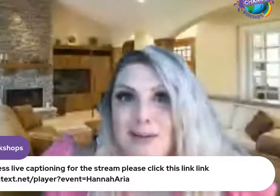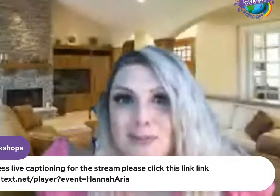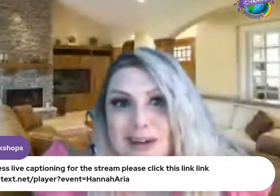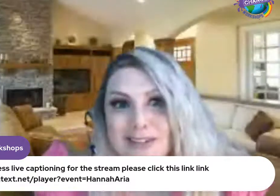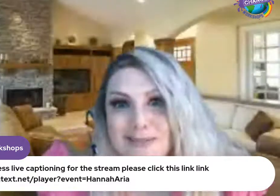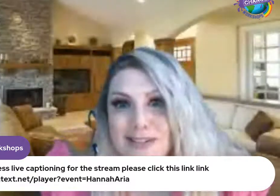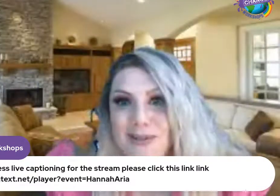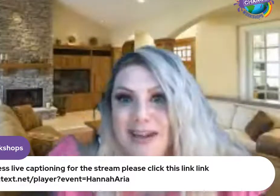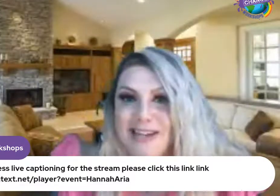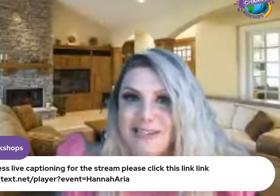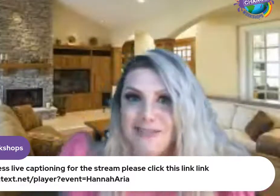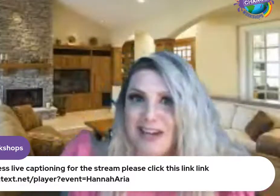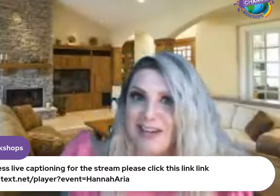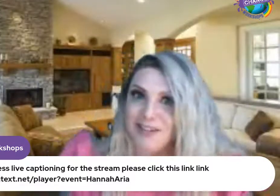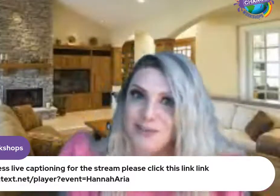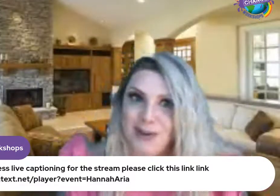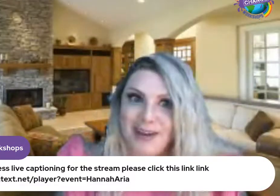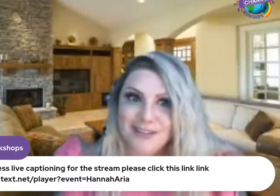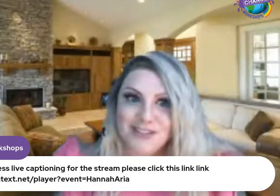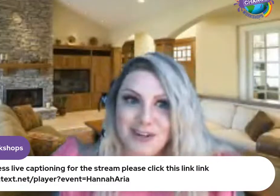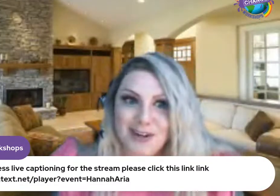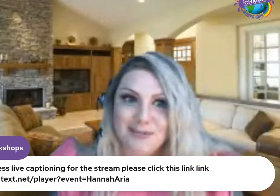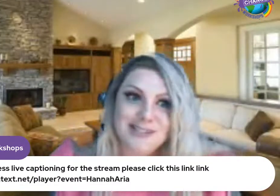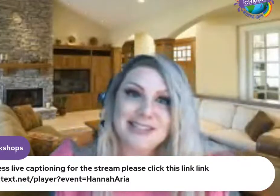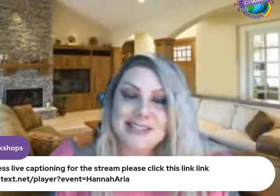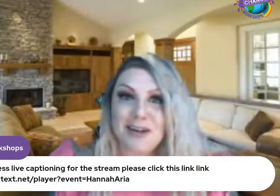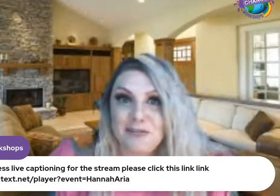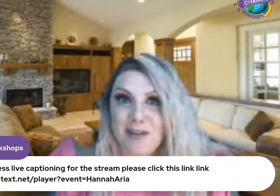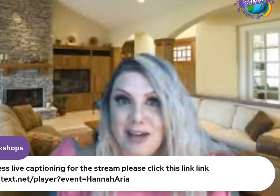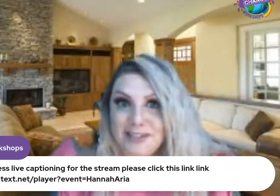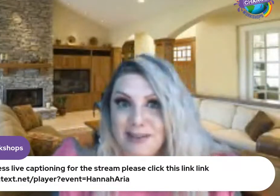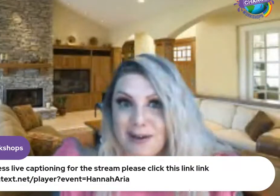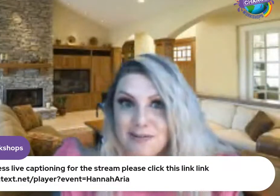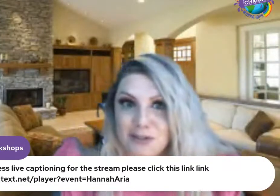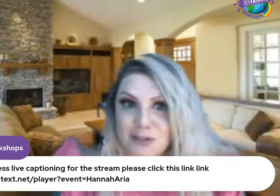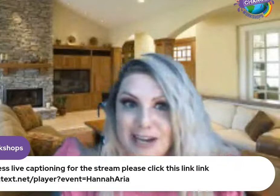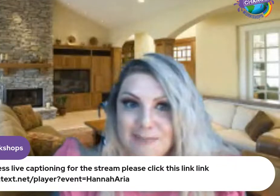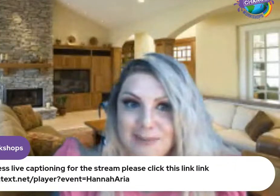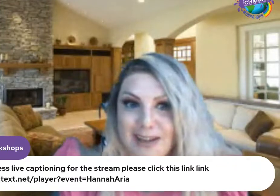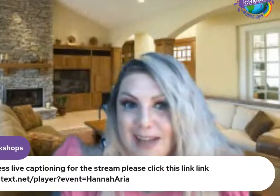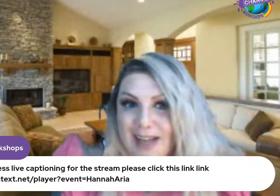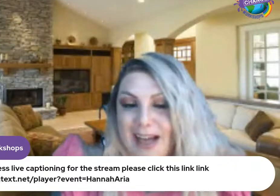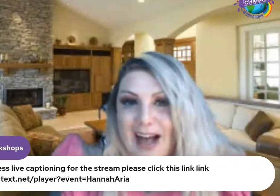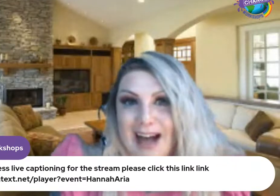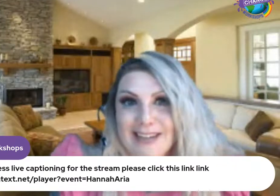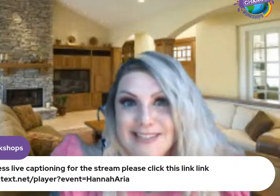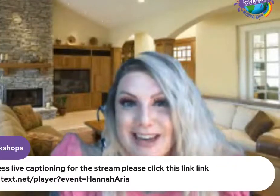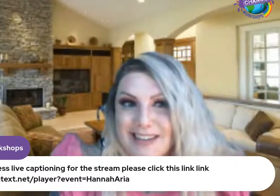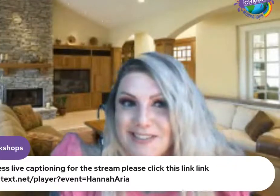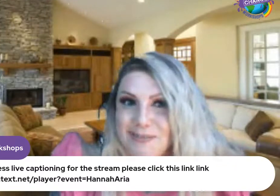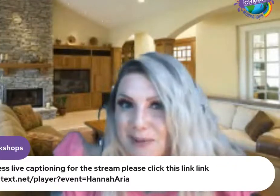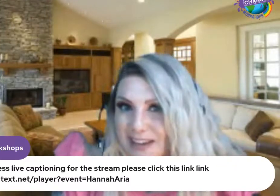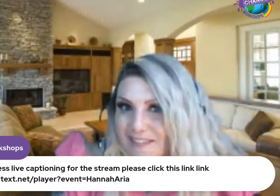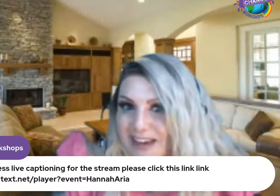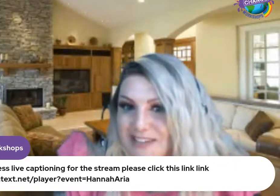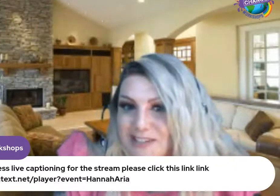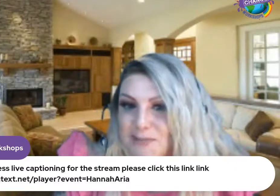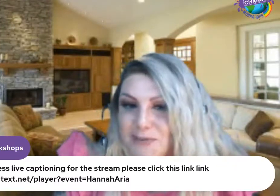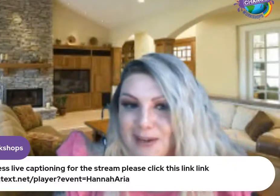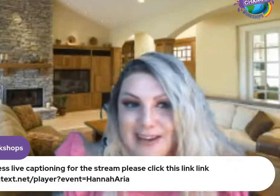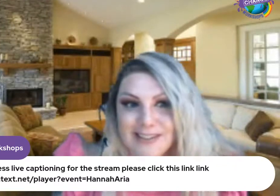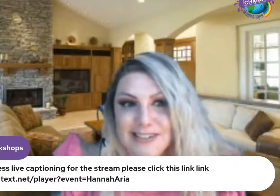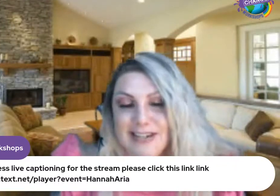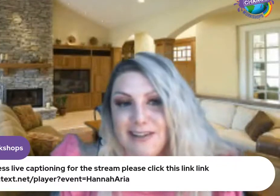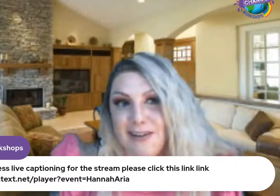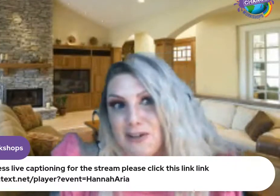Hello and welcome to Creative Change Workshops. This is our first live stream. And as you might have guessed,